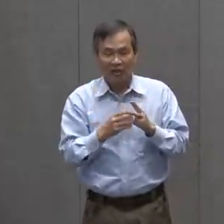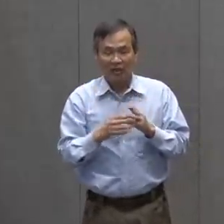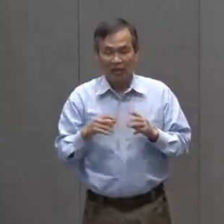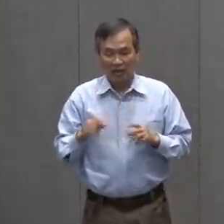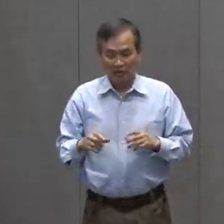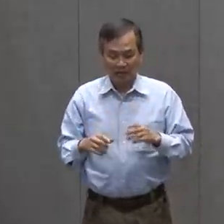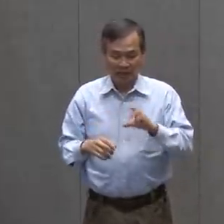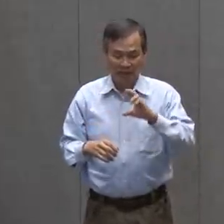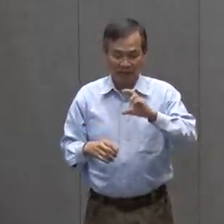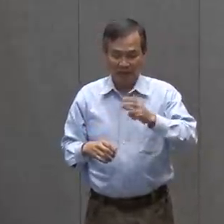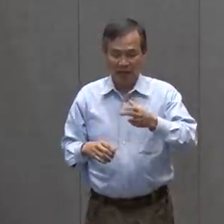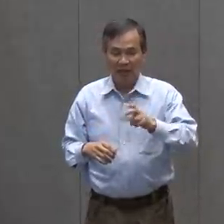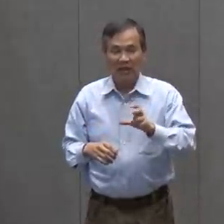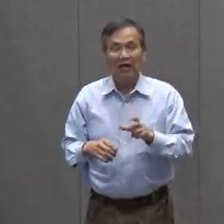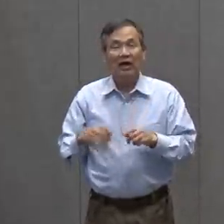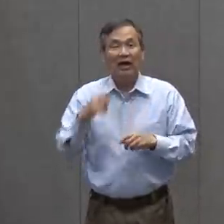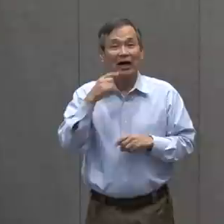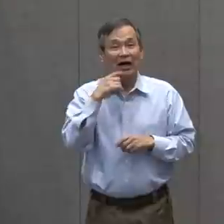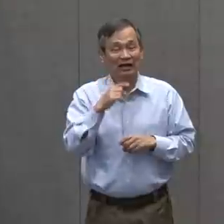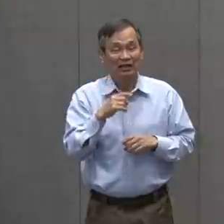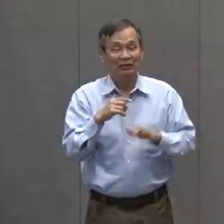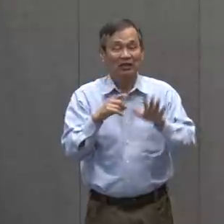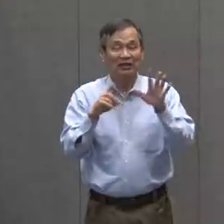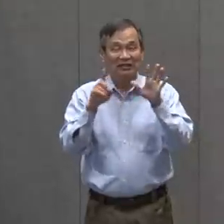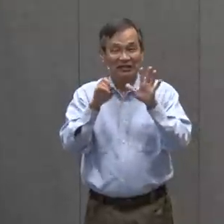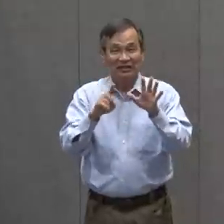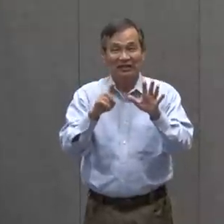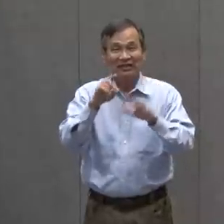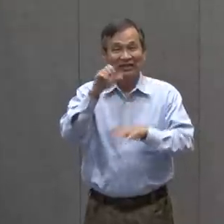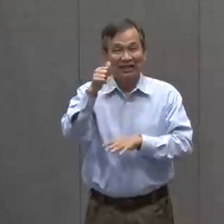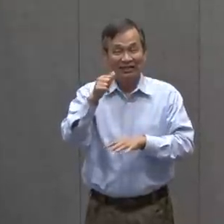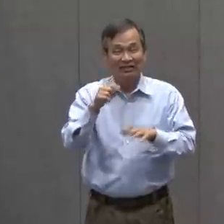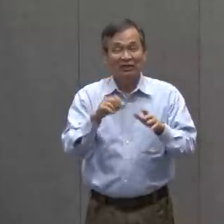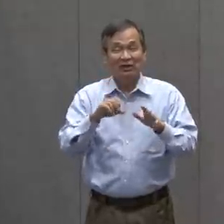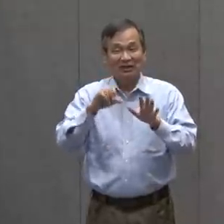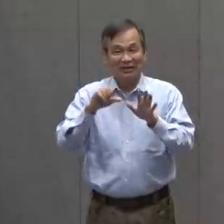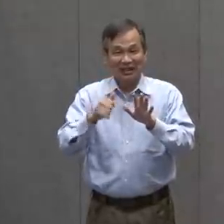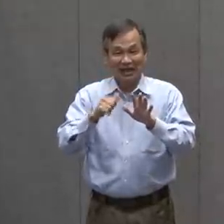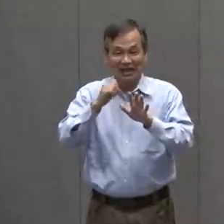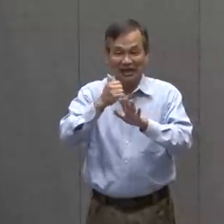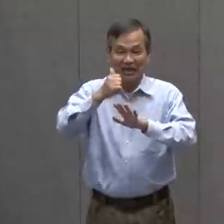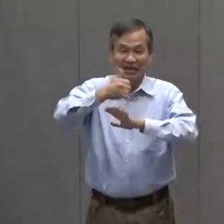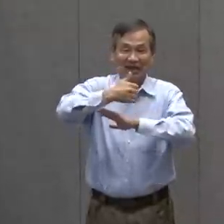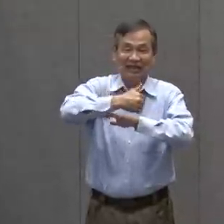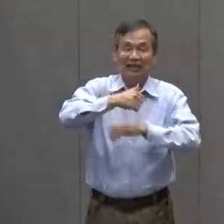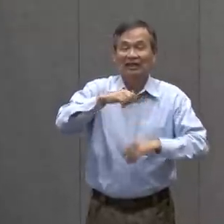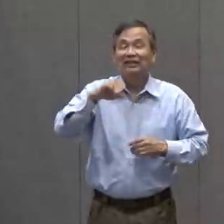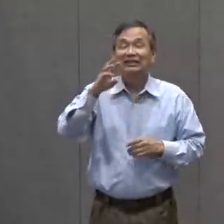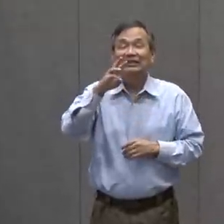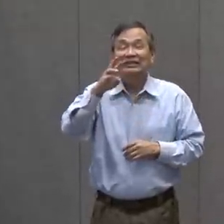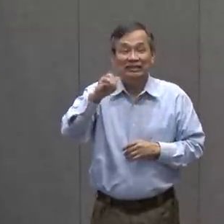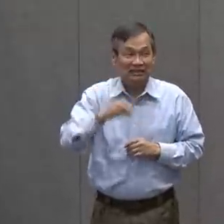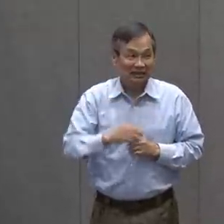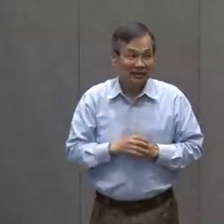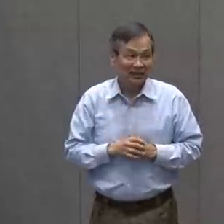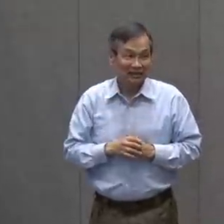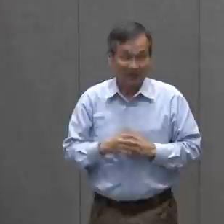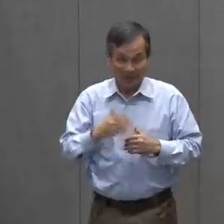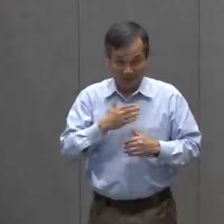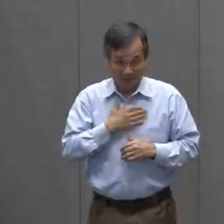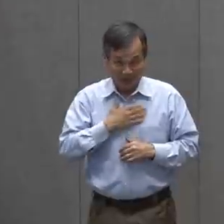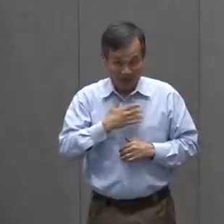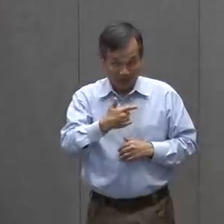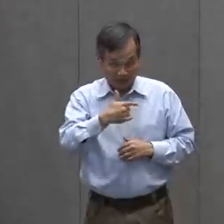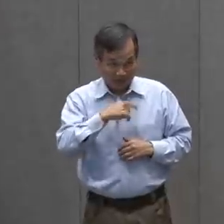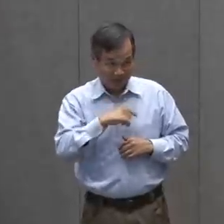goes up to 6, I'm going to actually put my 6 in the 10 space over here. Now becomes my turn